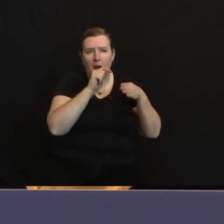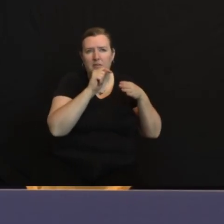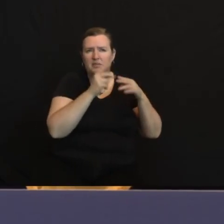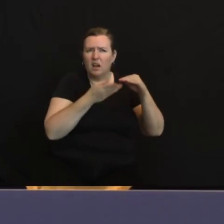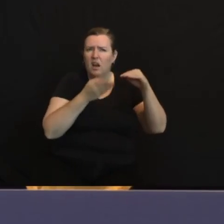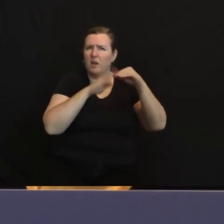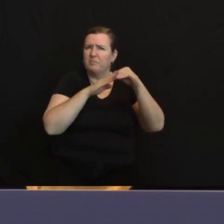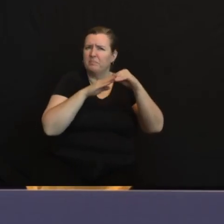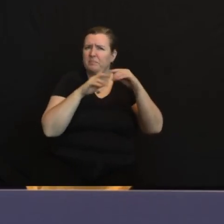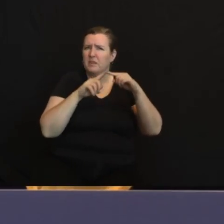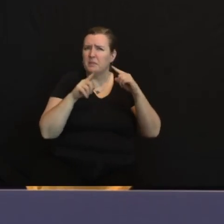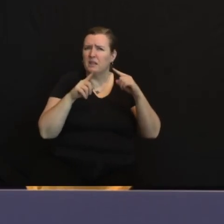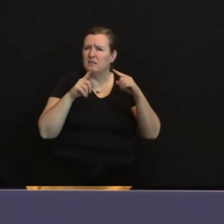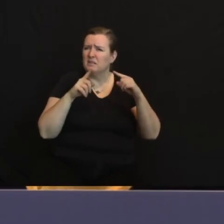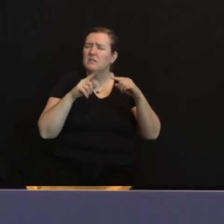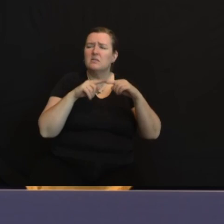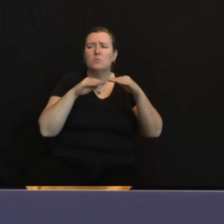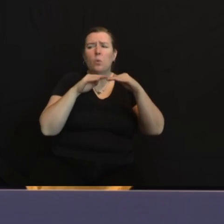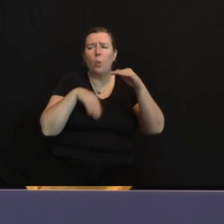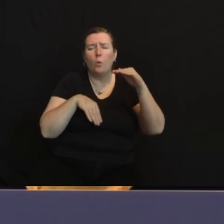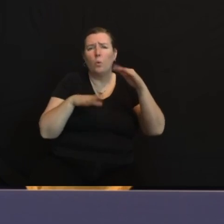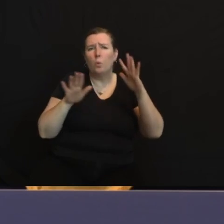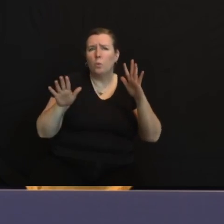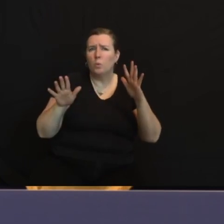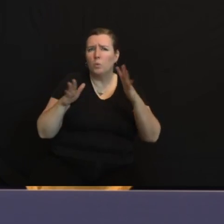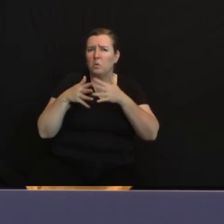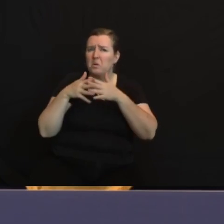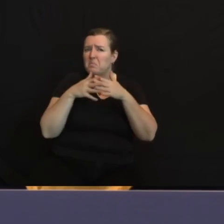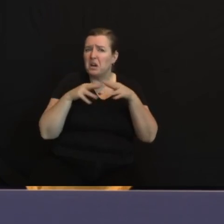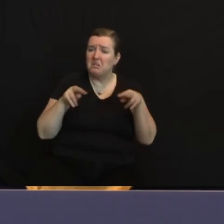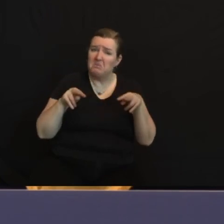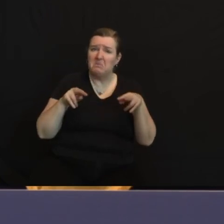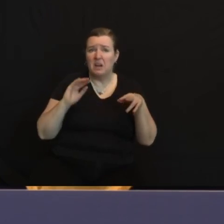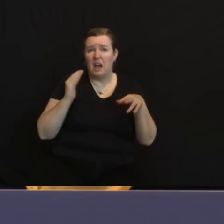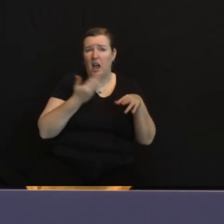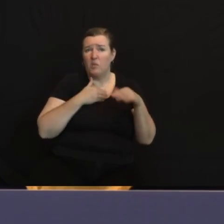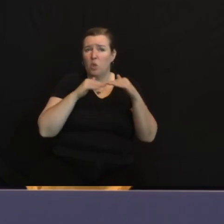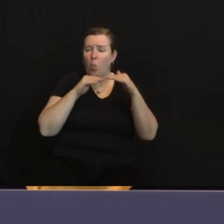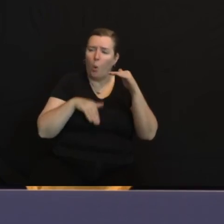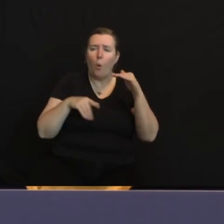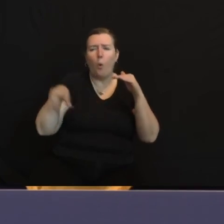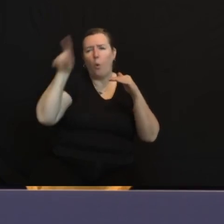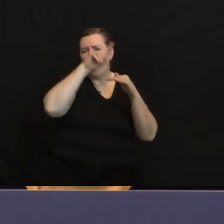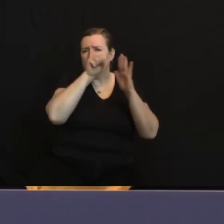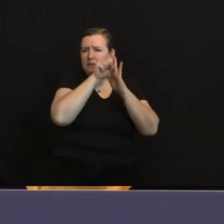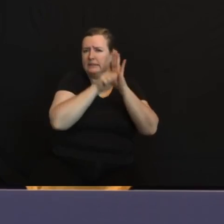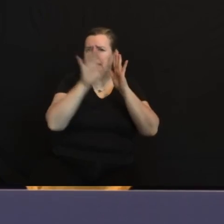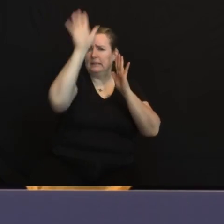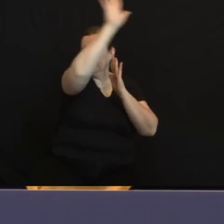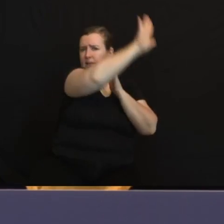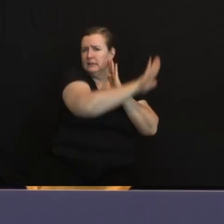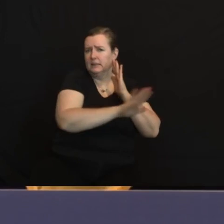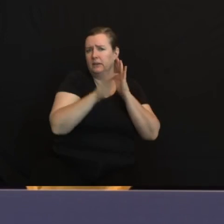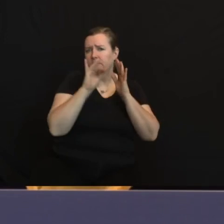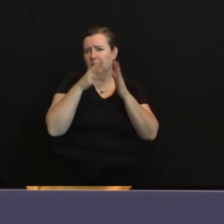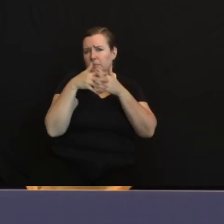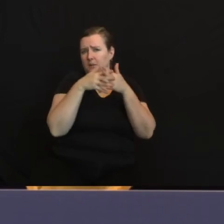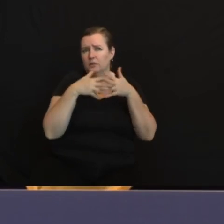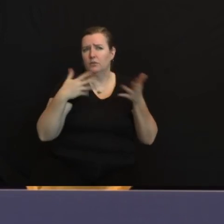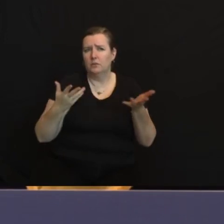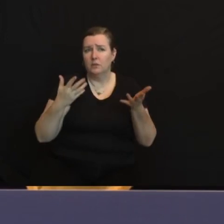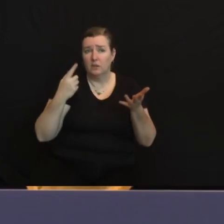lowest rates in America, and positives which have been clearly up. So you've got over 1,000 a couple